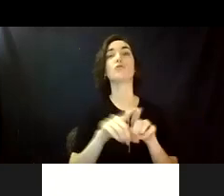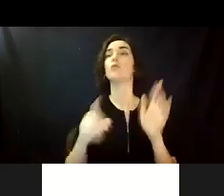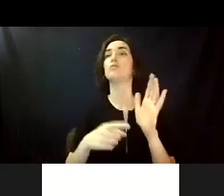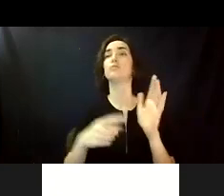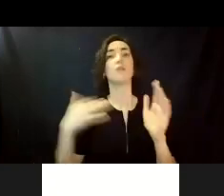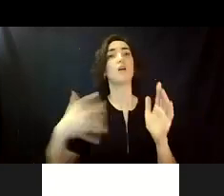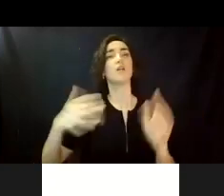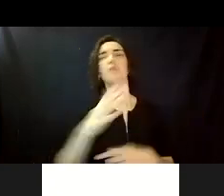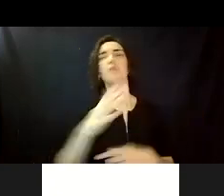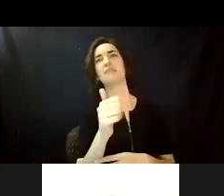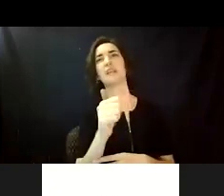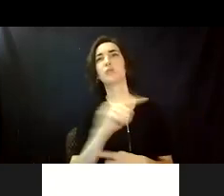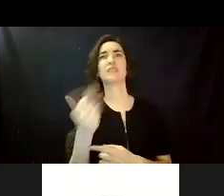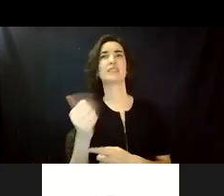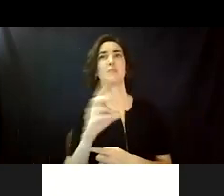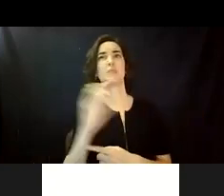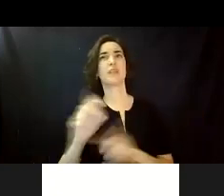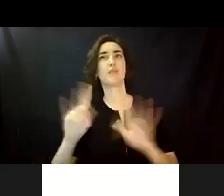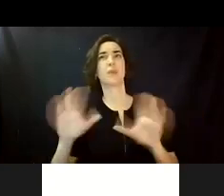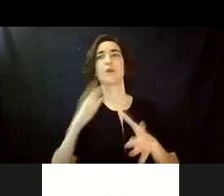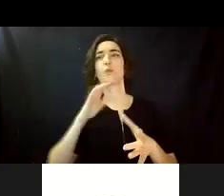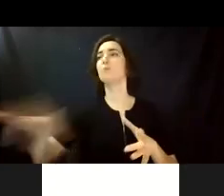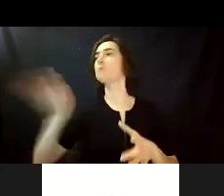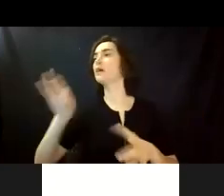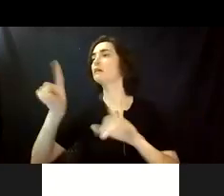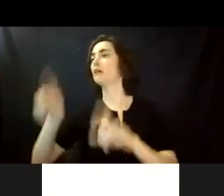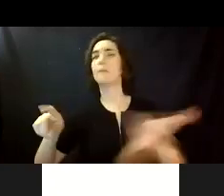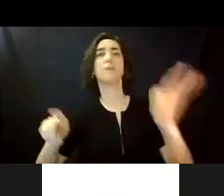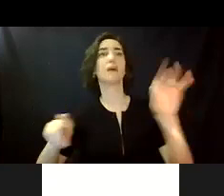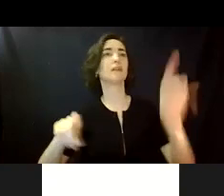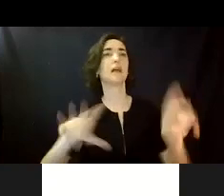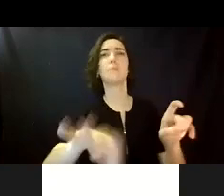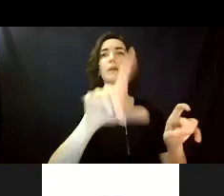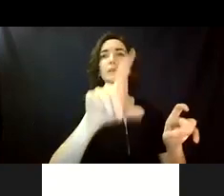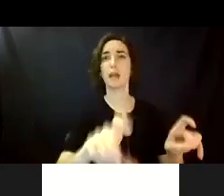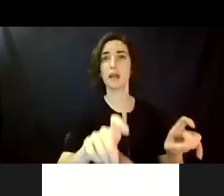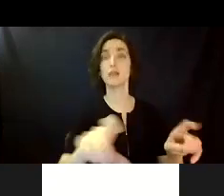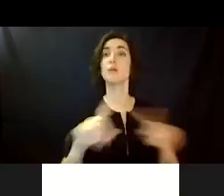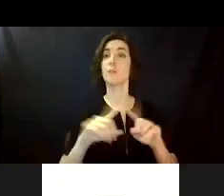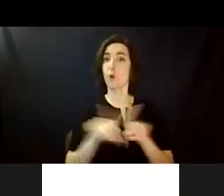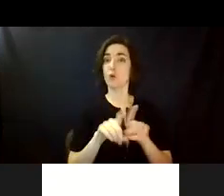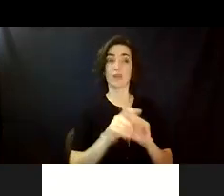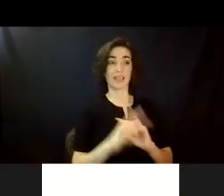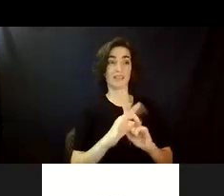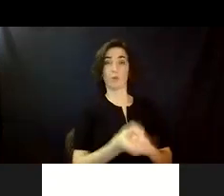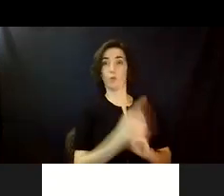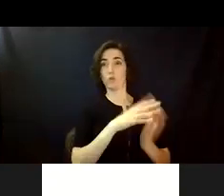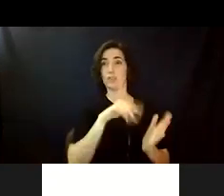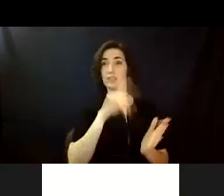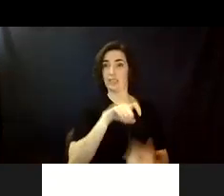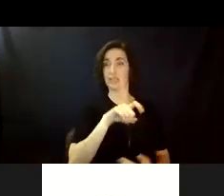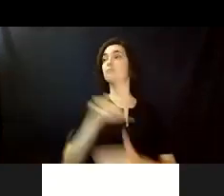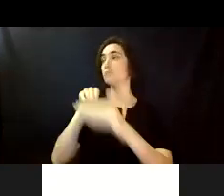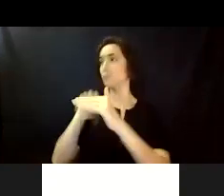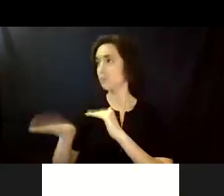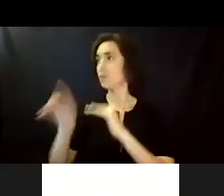throughout the semester, but also as needed, their students will be able to go through and have testing done through our